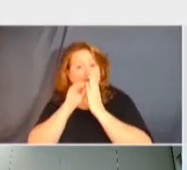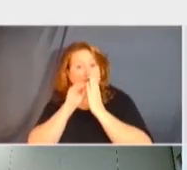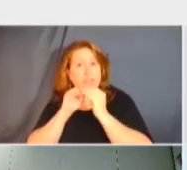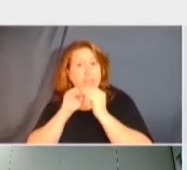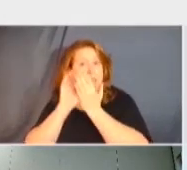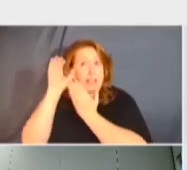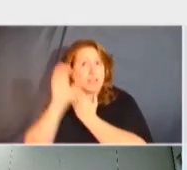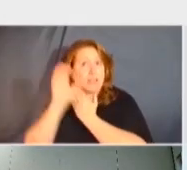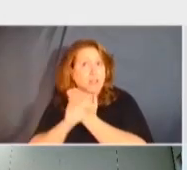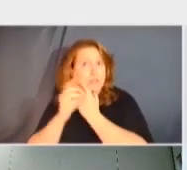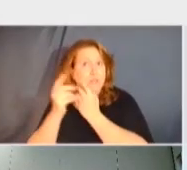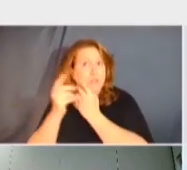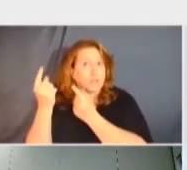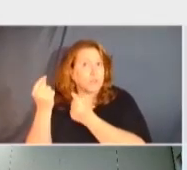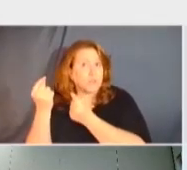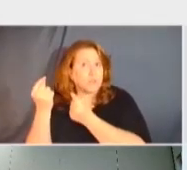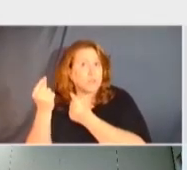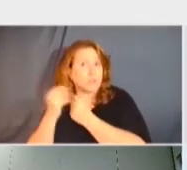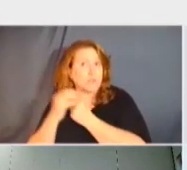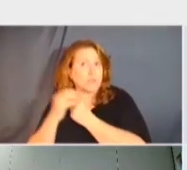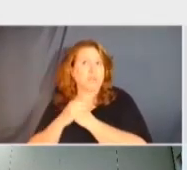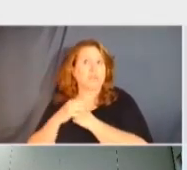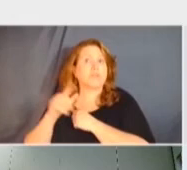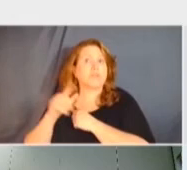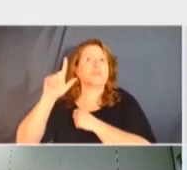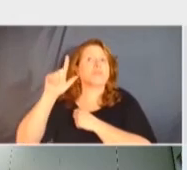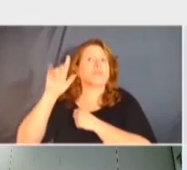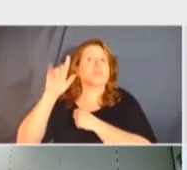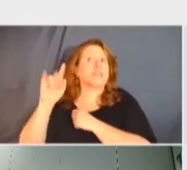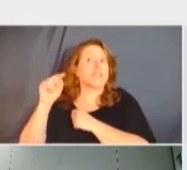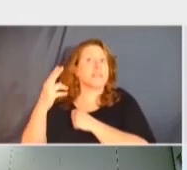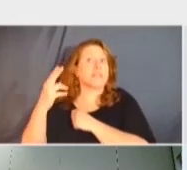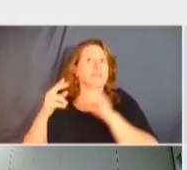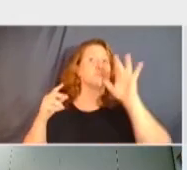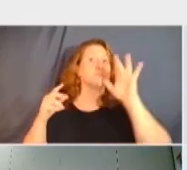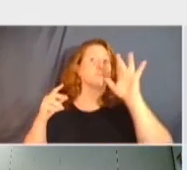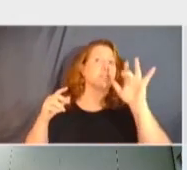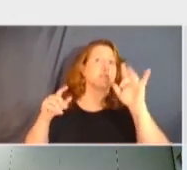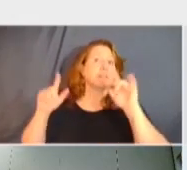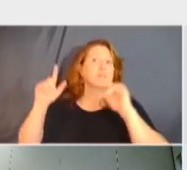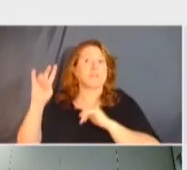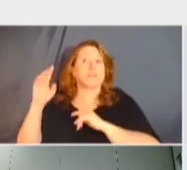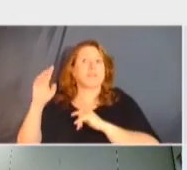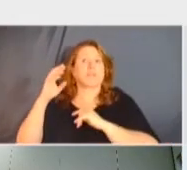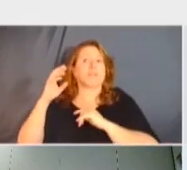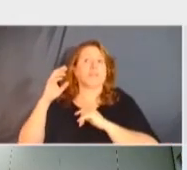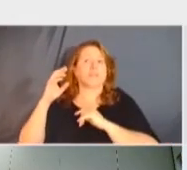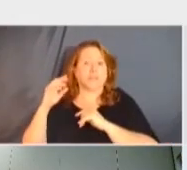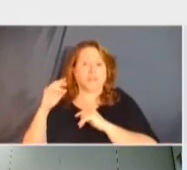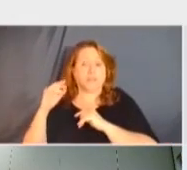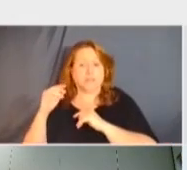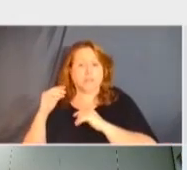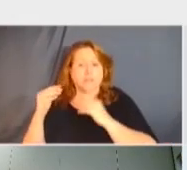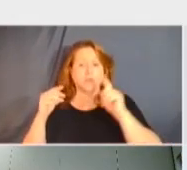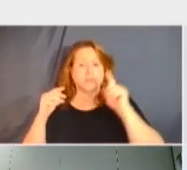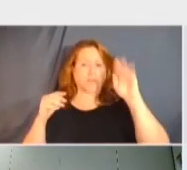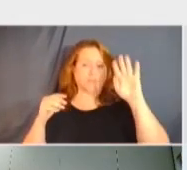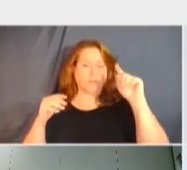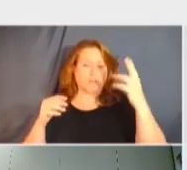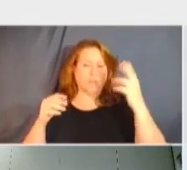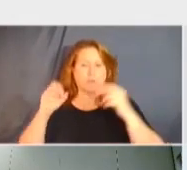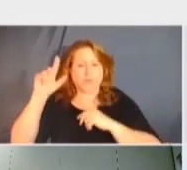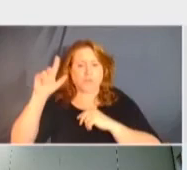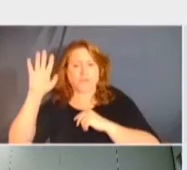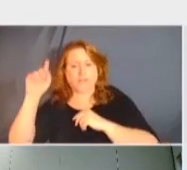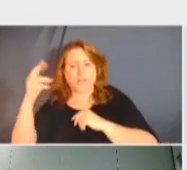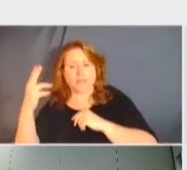the 24th or the 25th of May. I think the one pressing issue is that we'll have to do